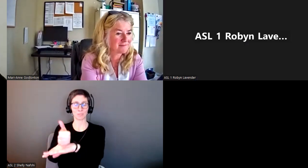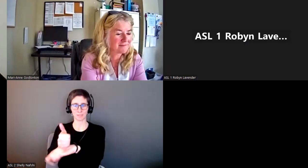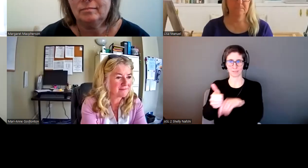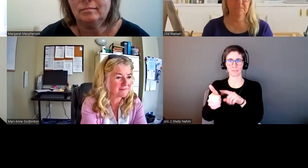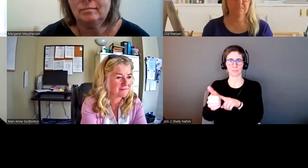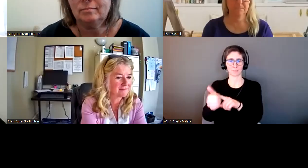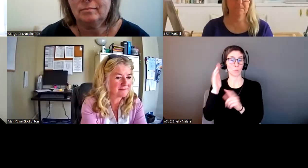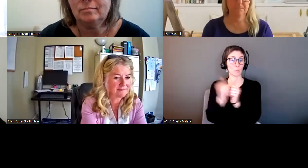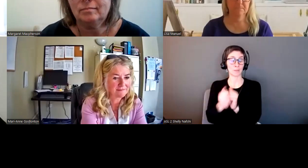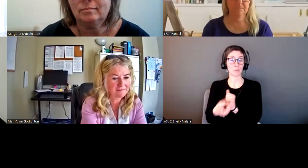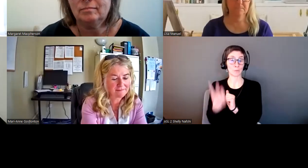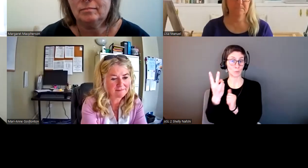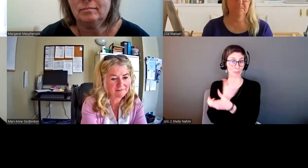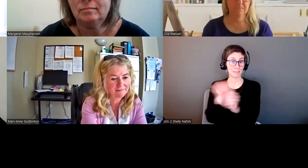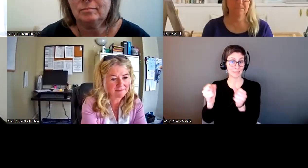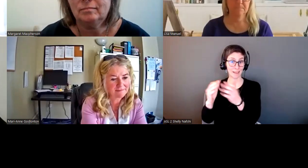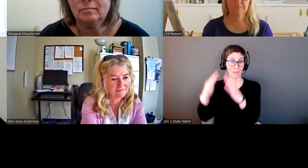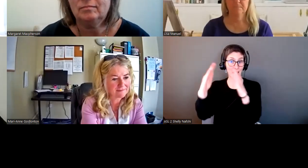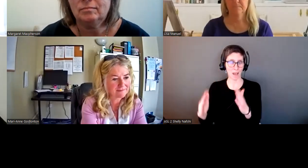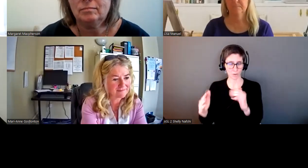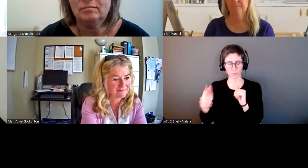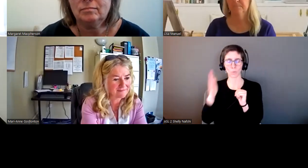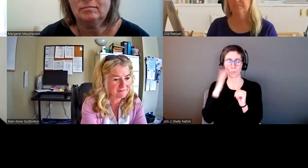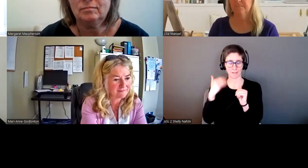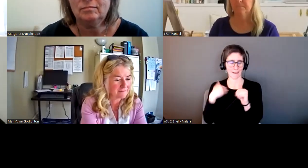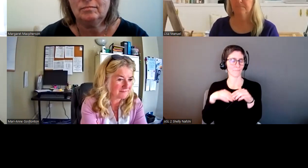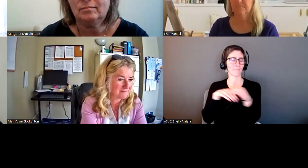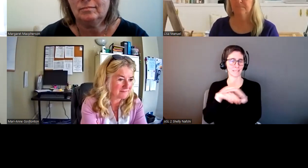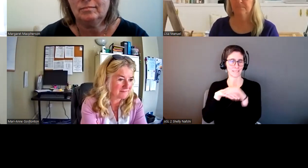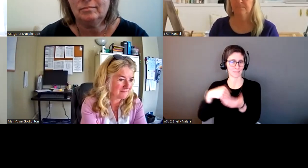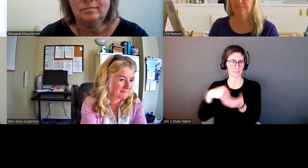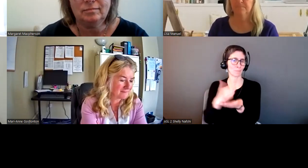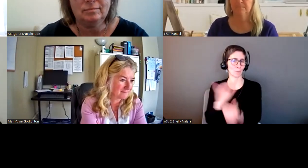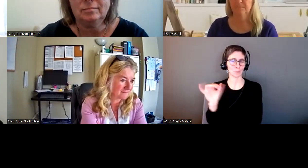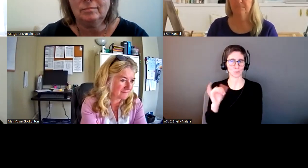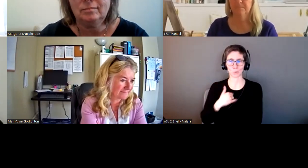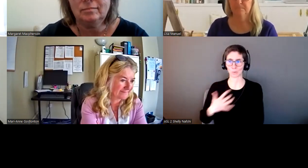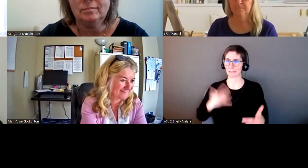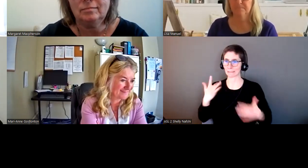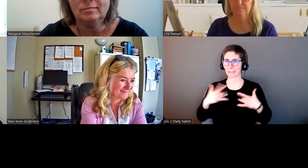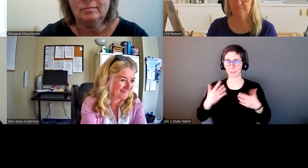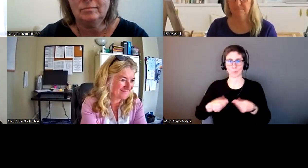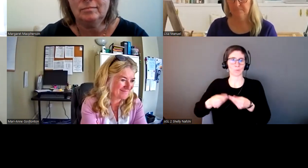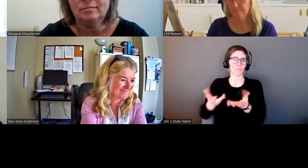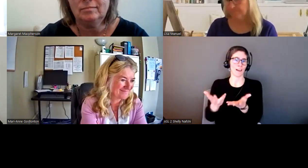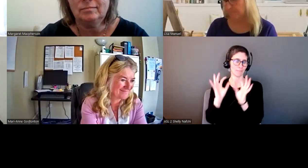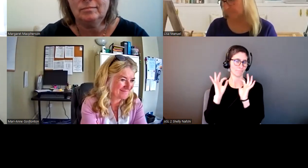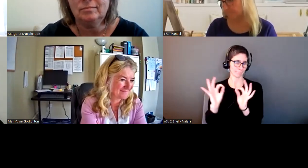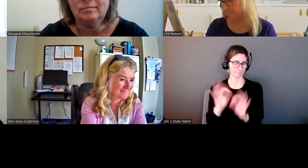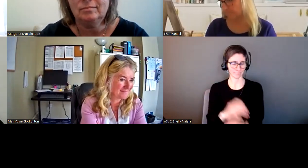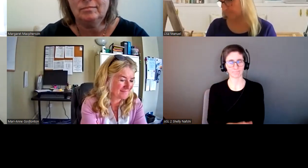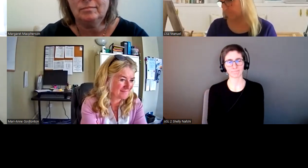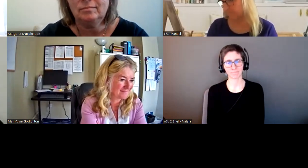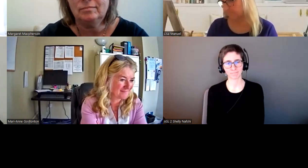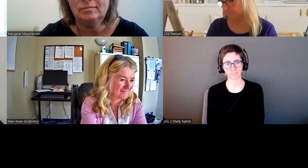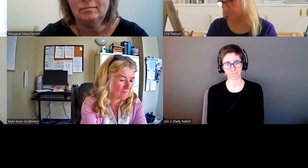an accessible unit. So we're very excited to be able to provide that opportunity to those fleeing violence. The